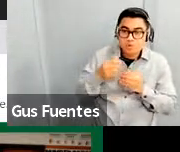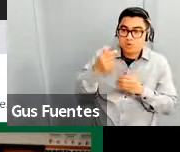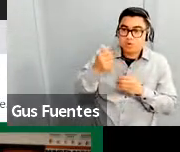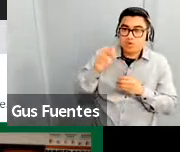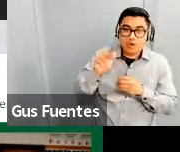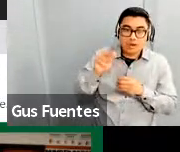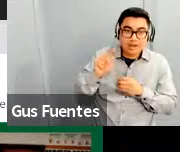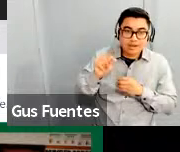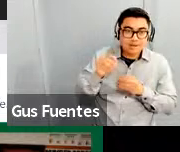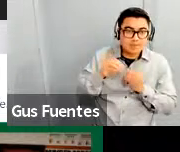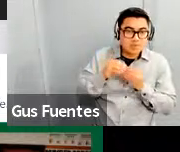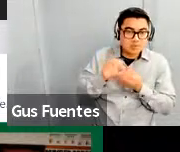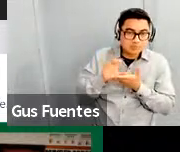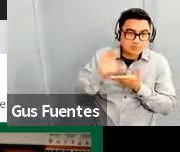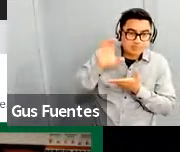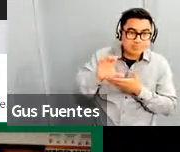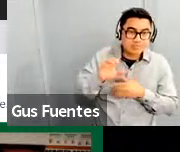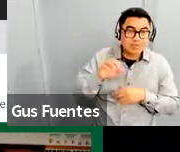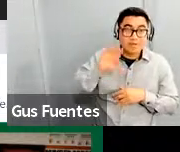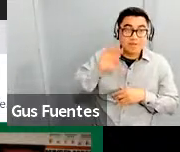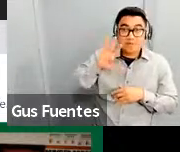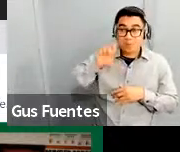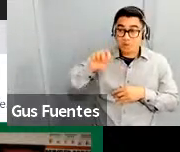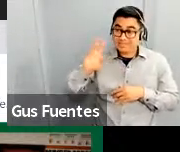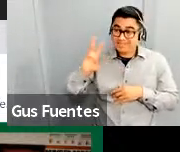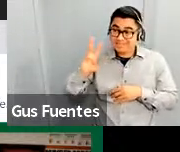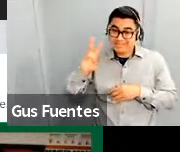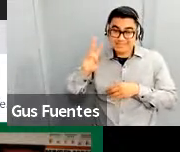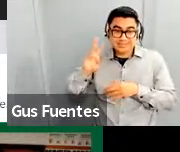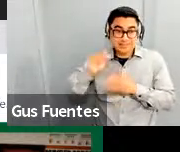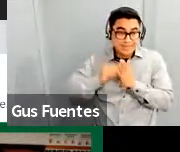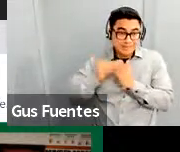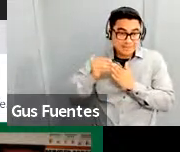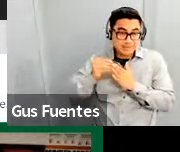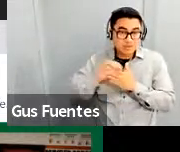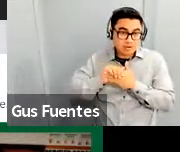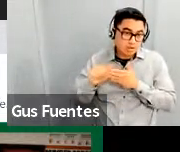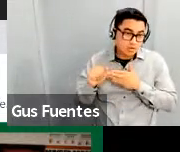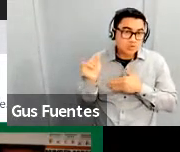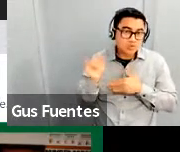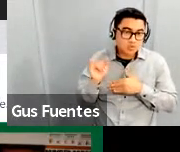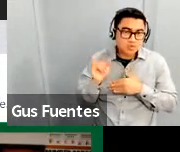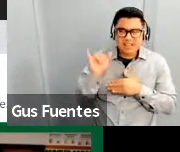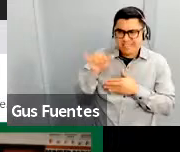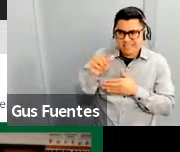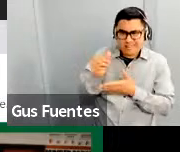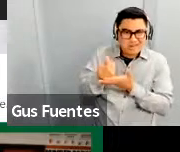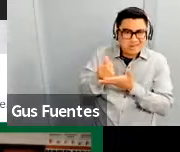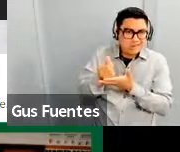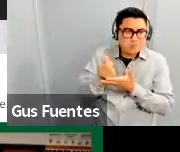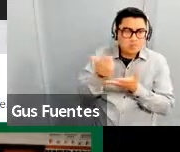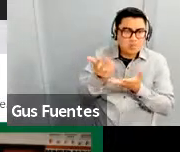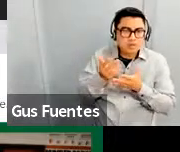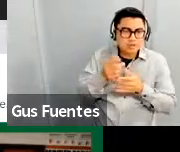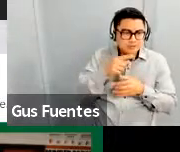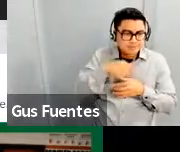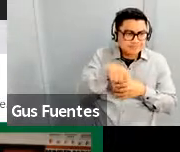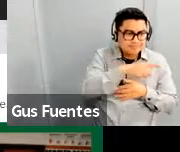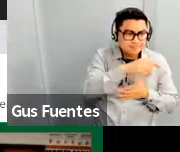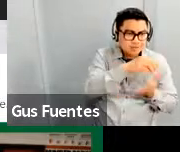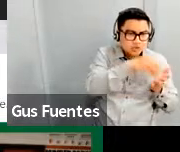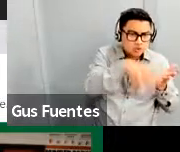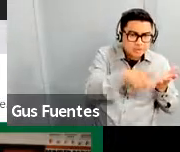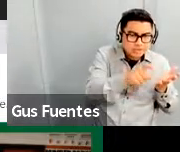of $4.6 million. And that is to accelerate learning and address student needs, to extend learning time, and